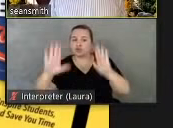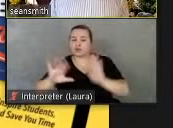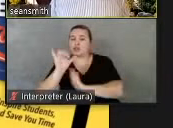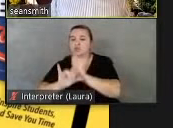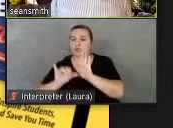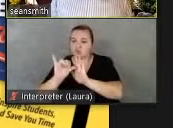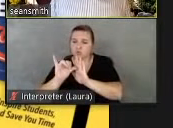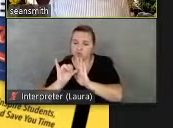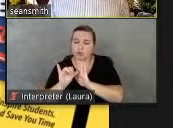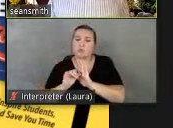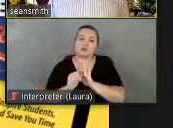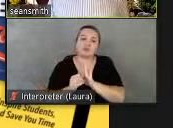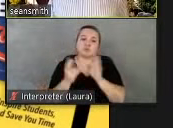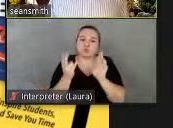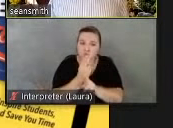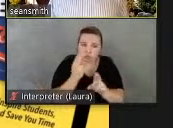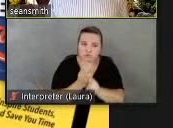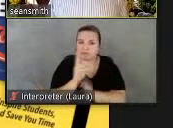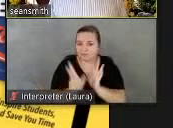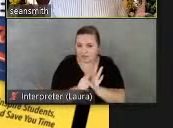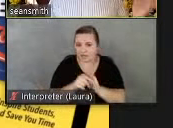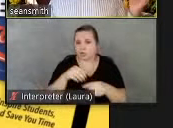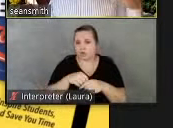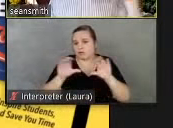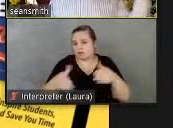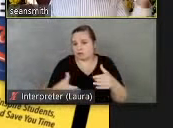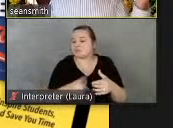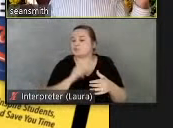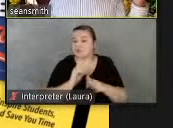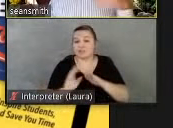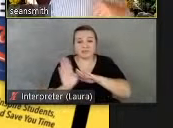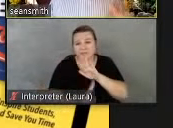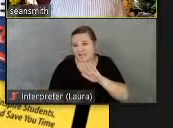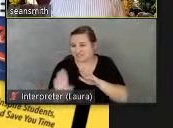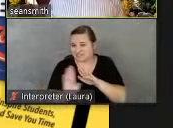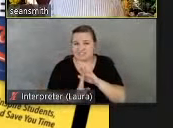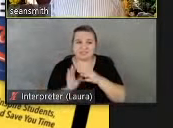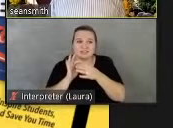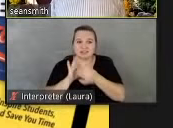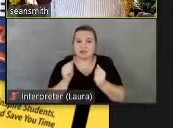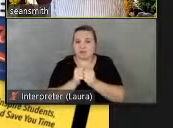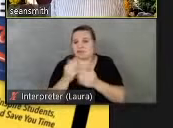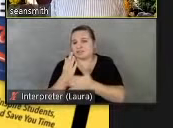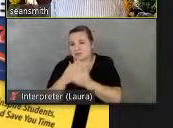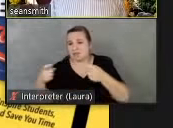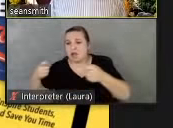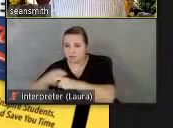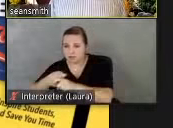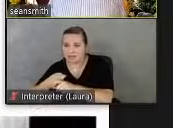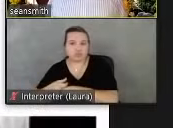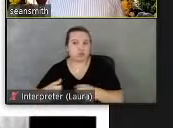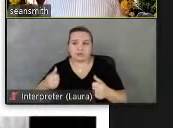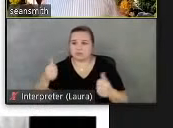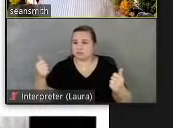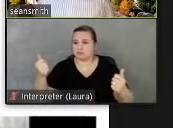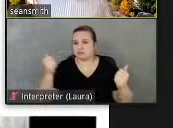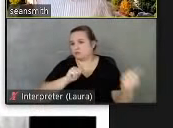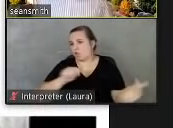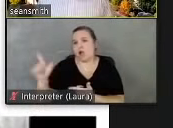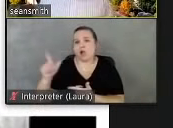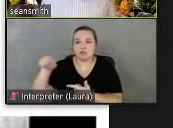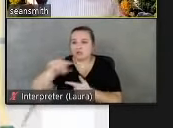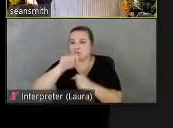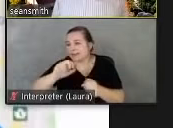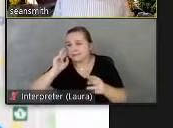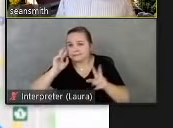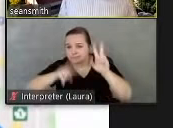down the use of video in the classroom. It's really basic stuff as well as complex stuff, everything in between. So take a look at that in terms